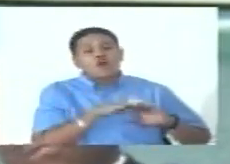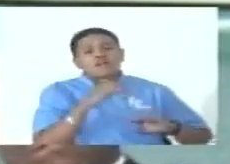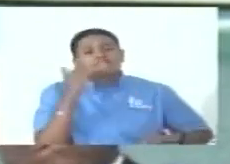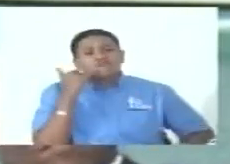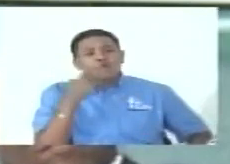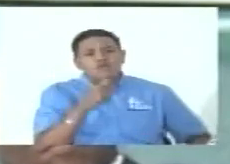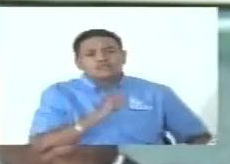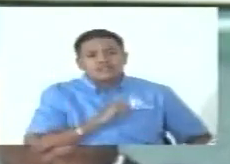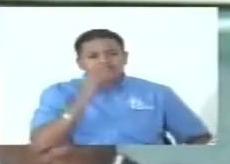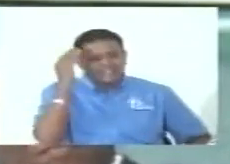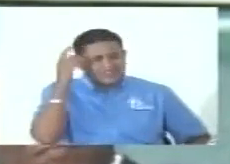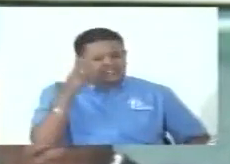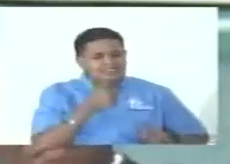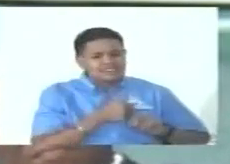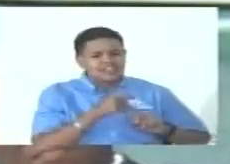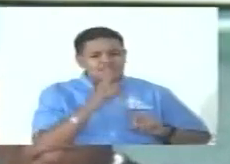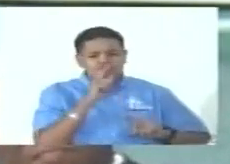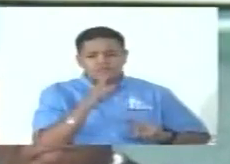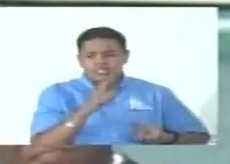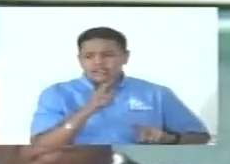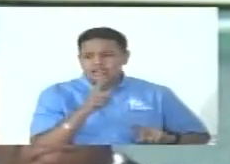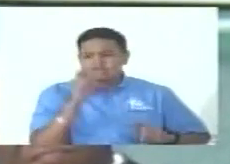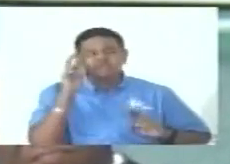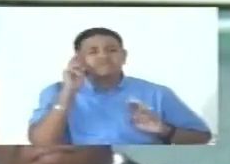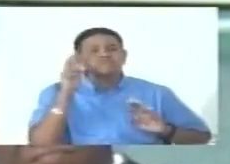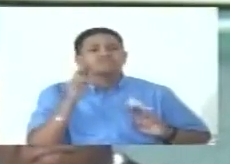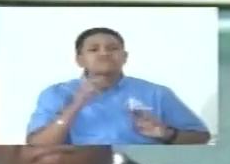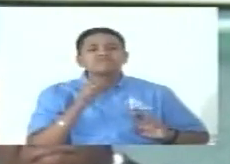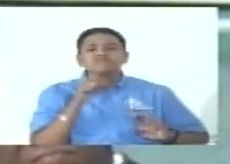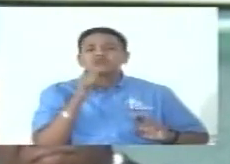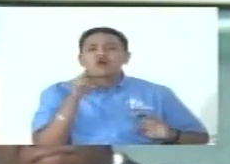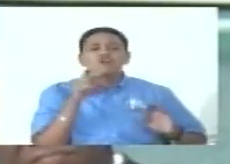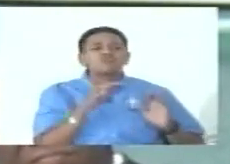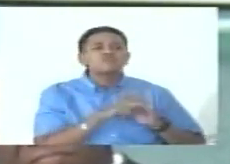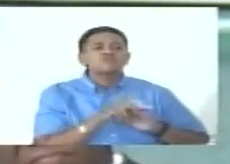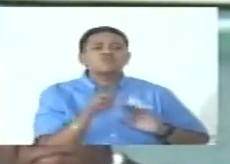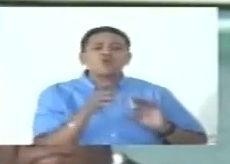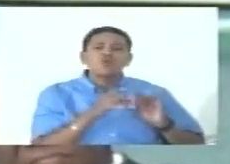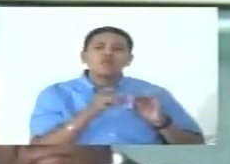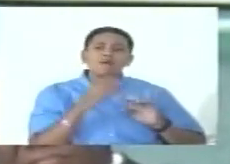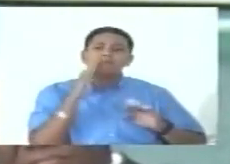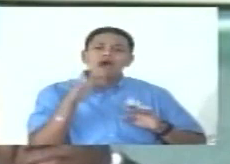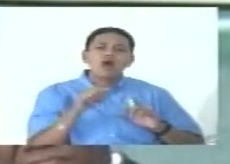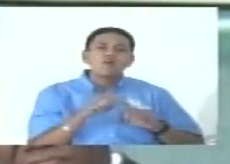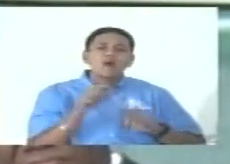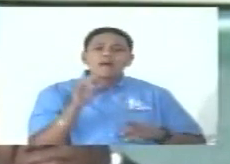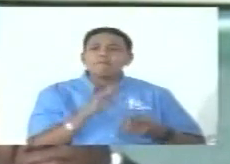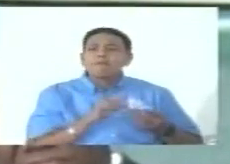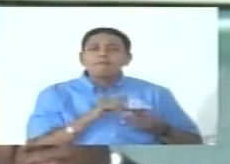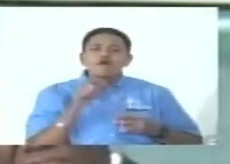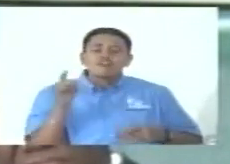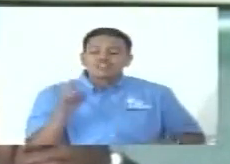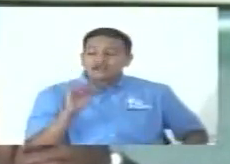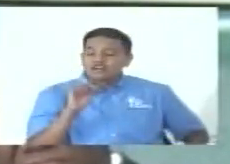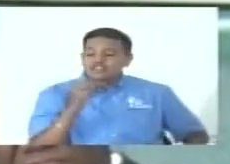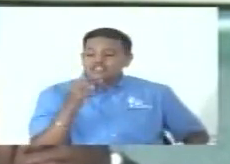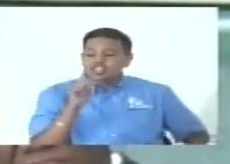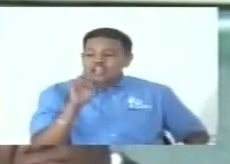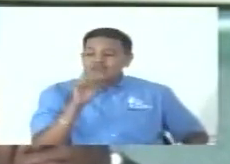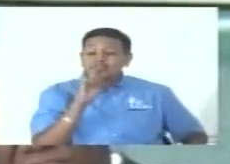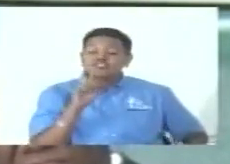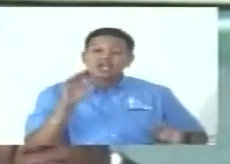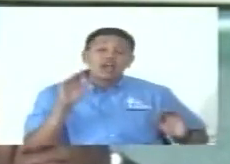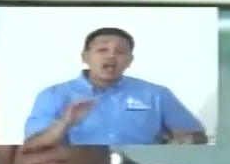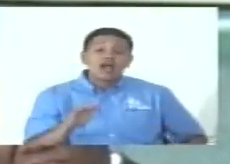and I think he was being very disrespectful, uttered to her some choice words. And Shahine calmly